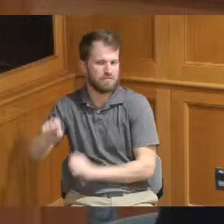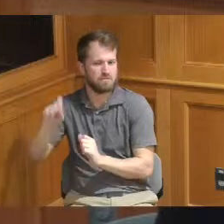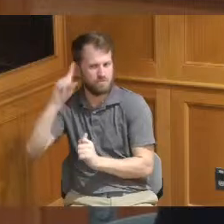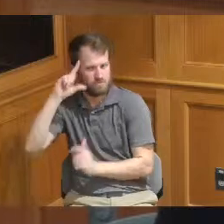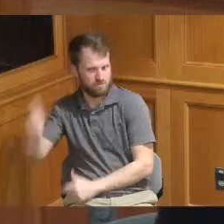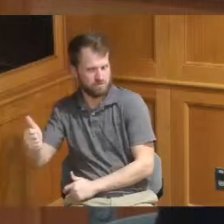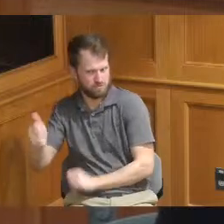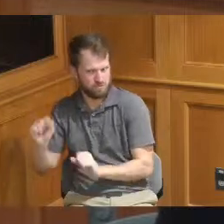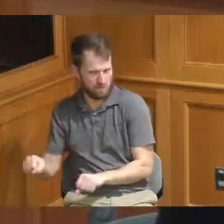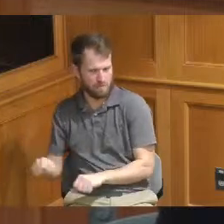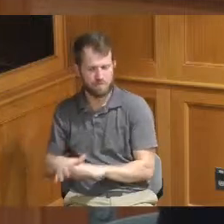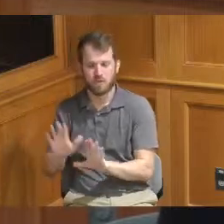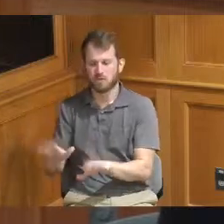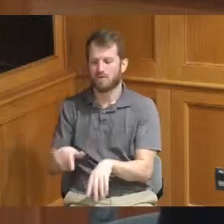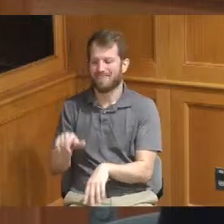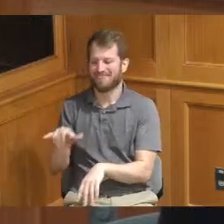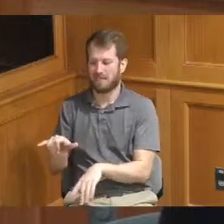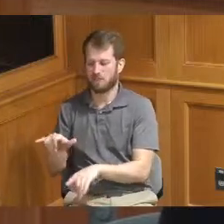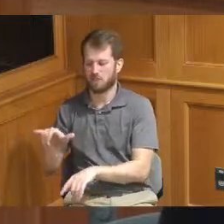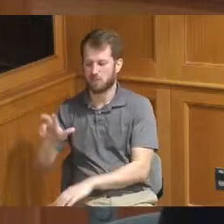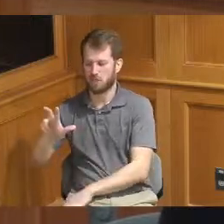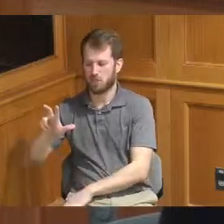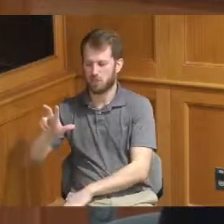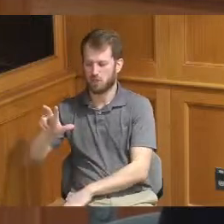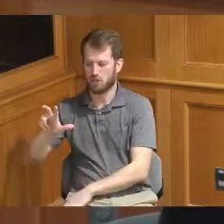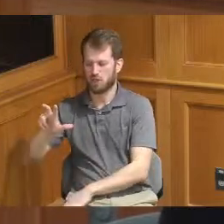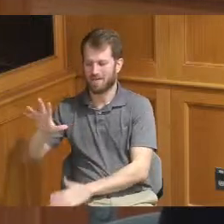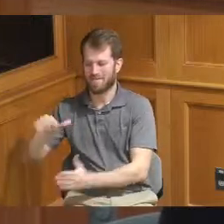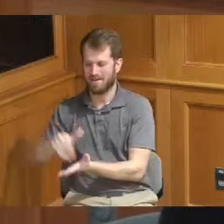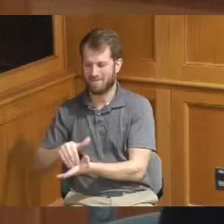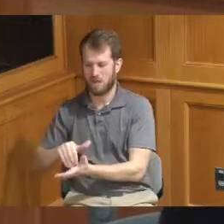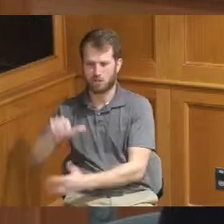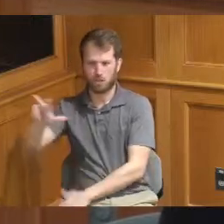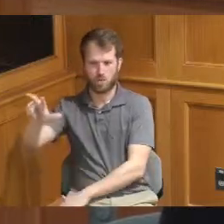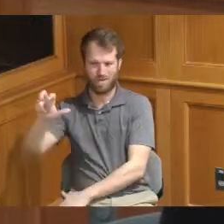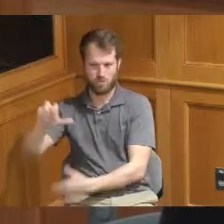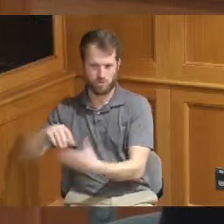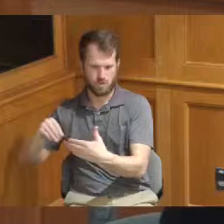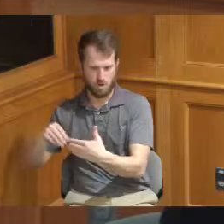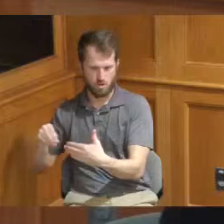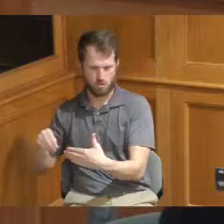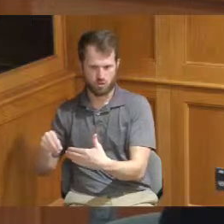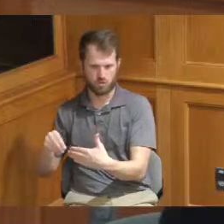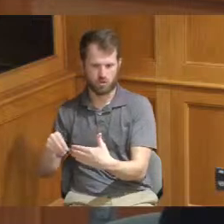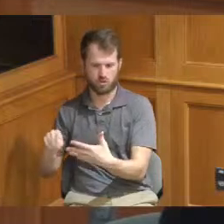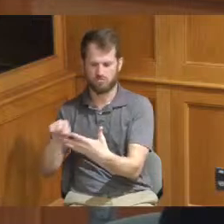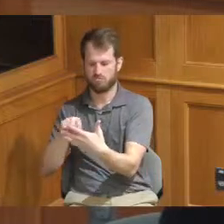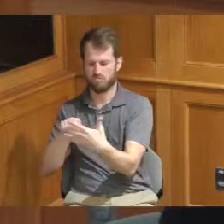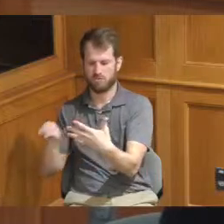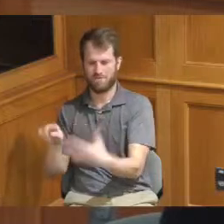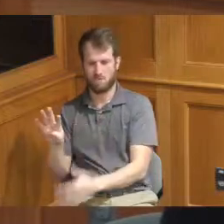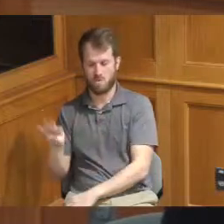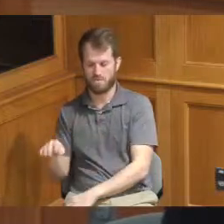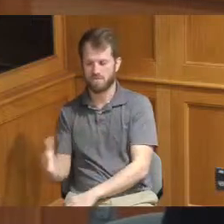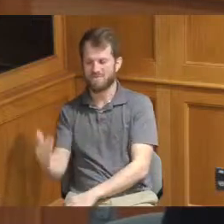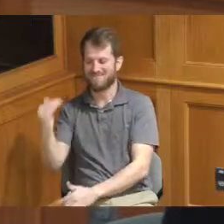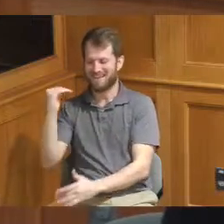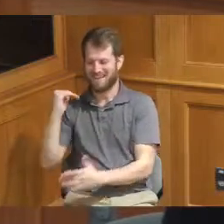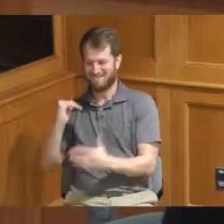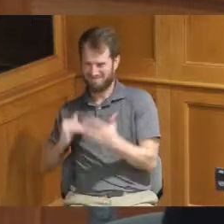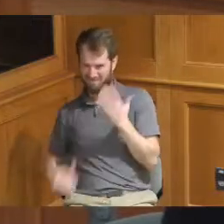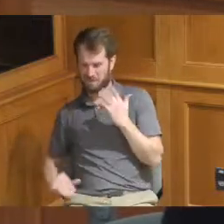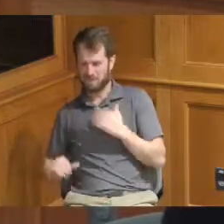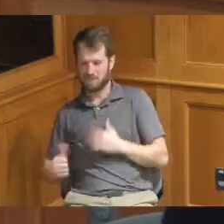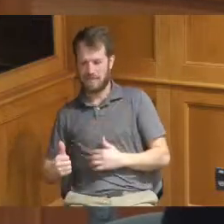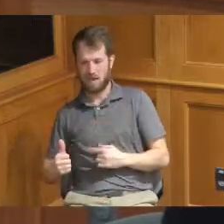So that is $35,300. item number 4. And then item number 10 is